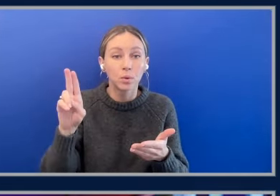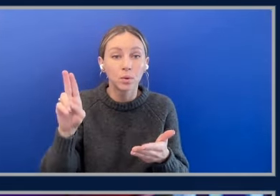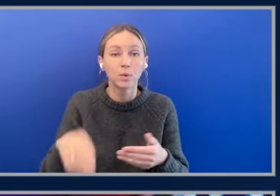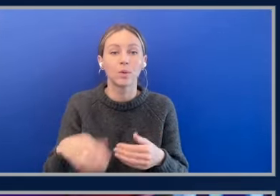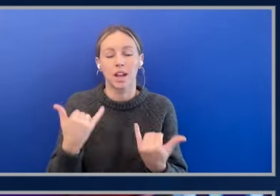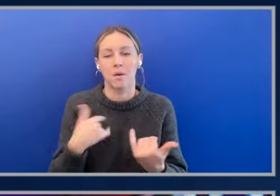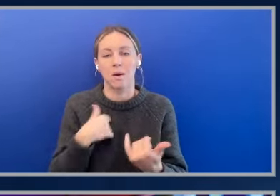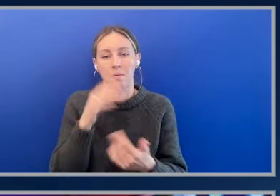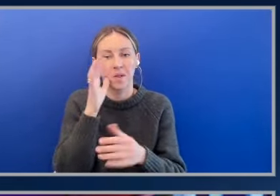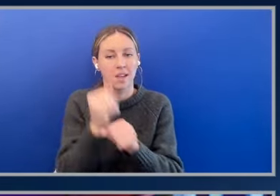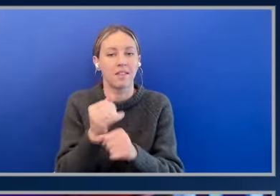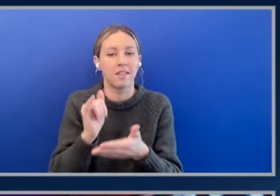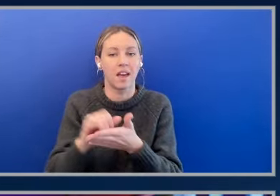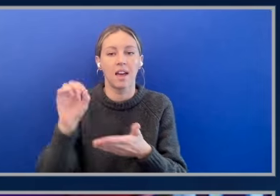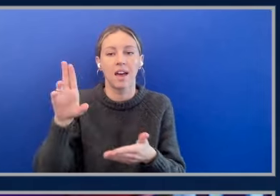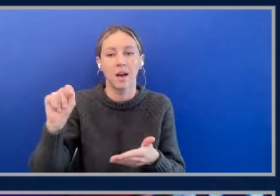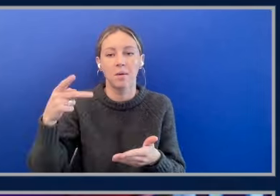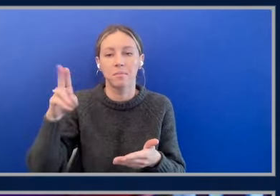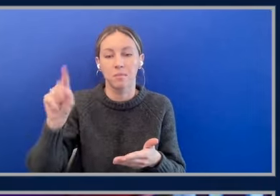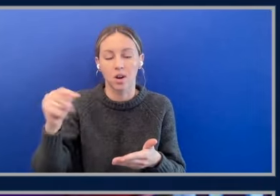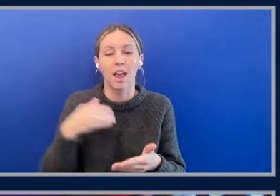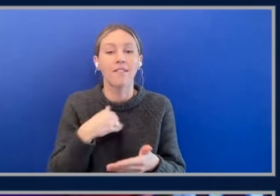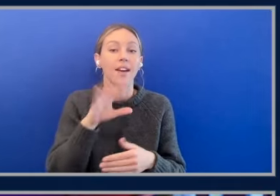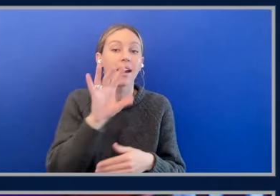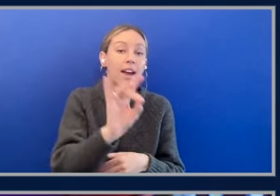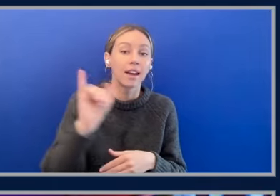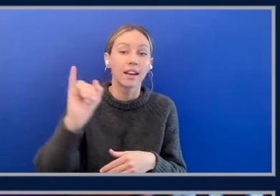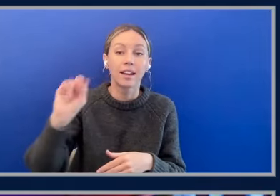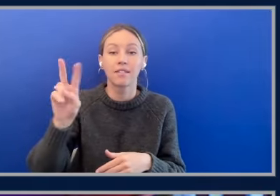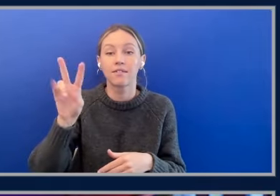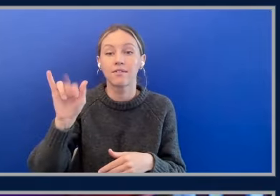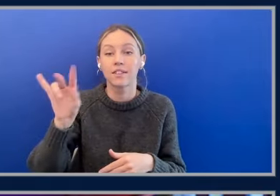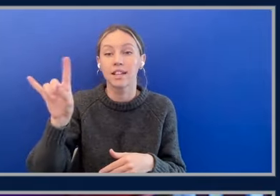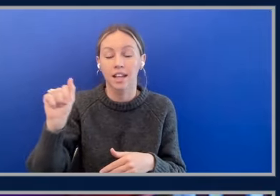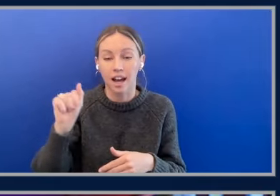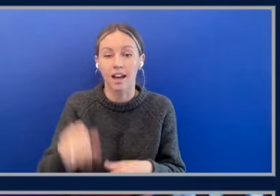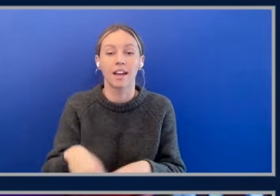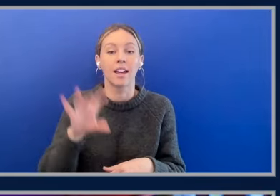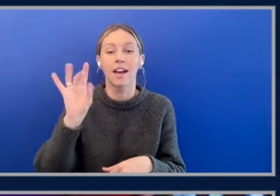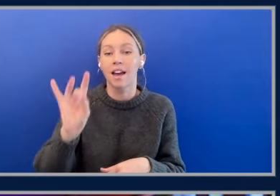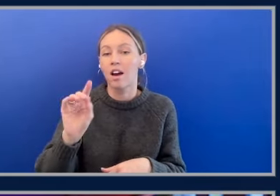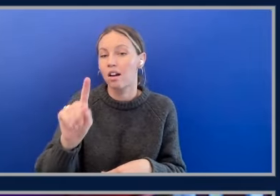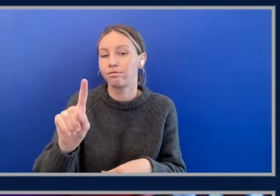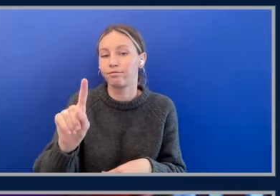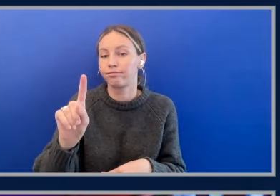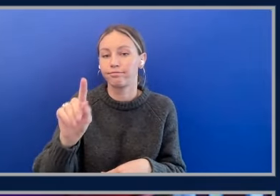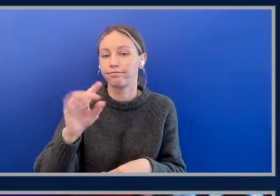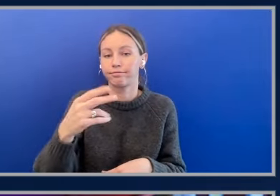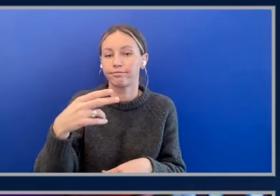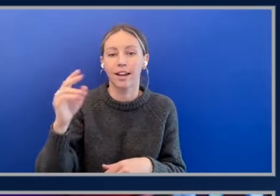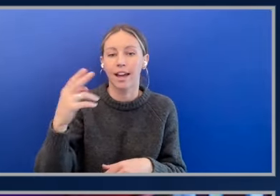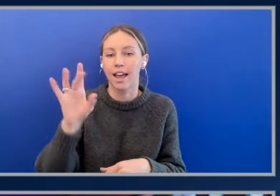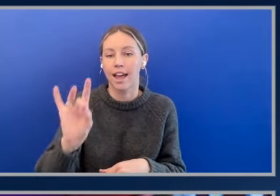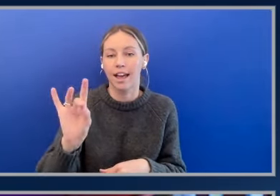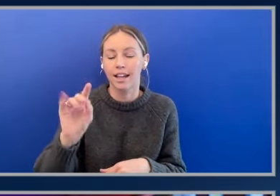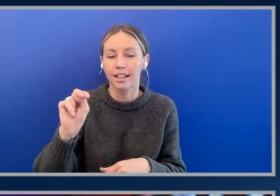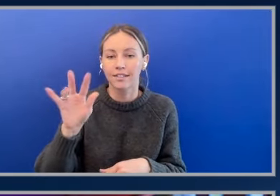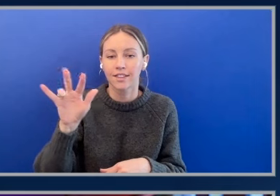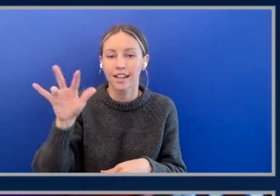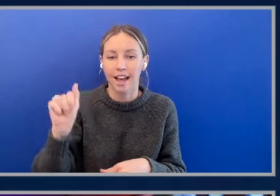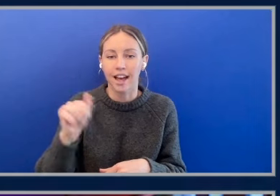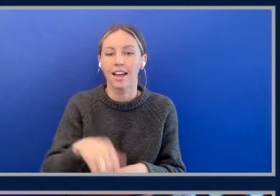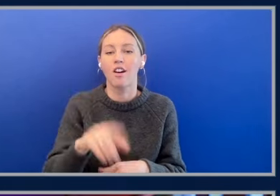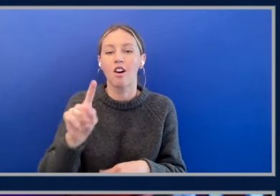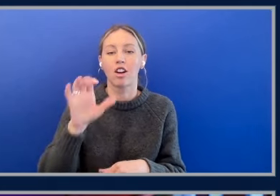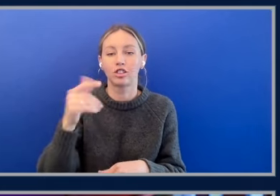that I have my 8 NVIDIA H100 GPUs on this instance that I am targeting. Again, nothing